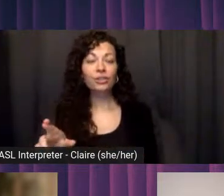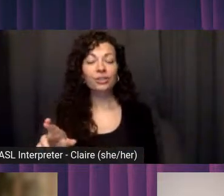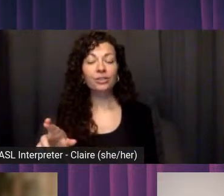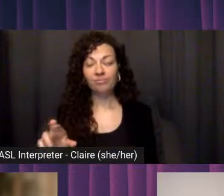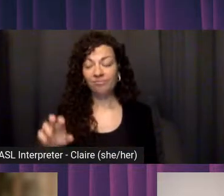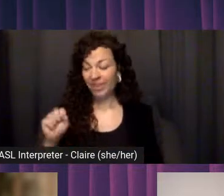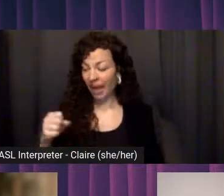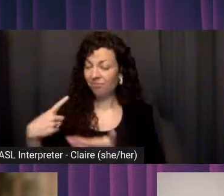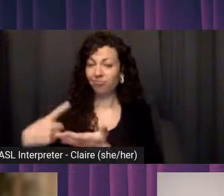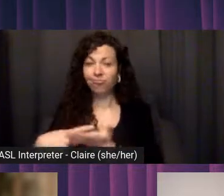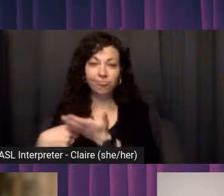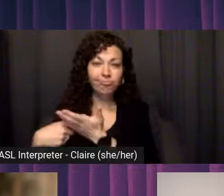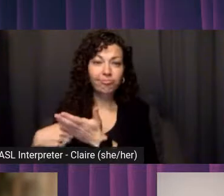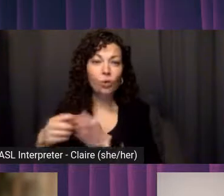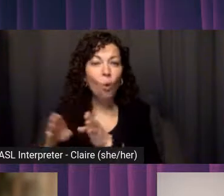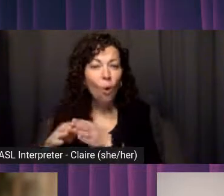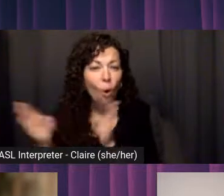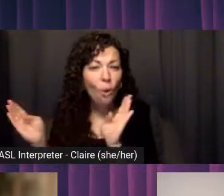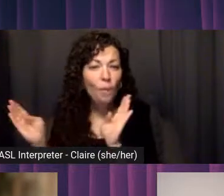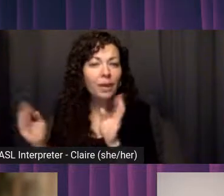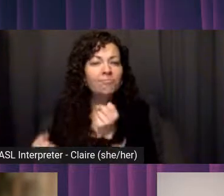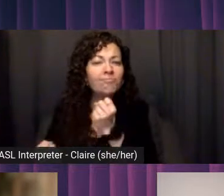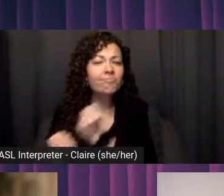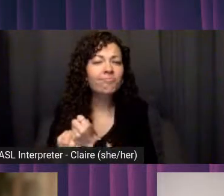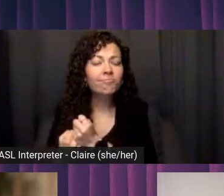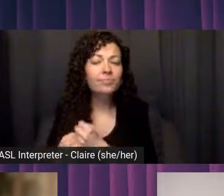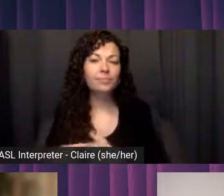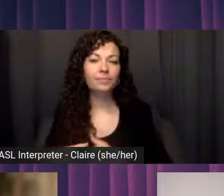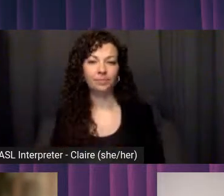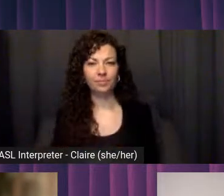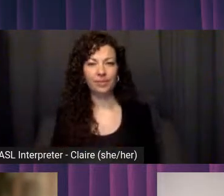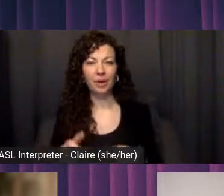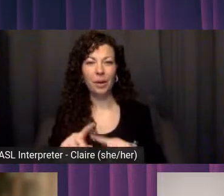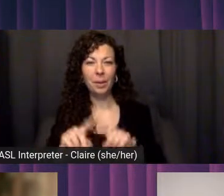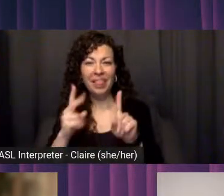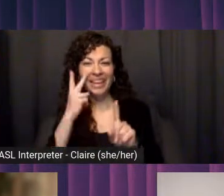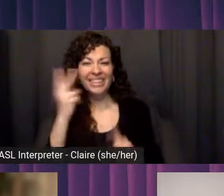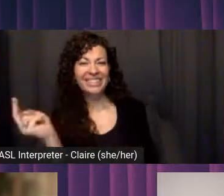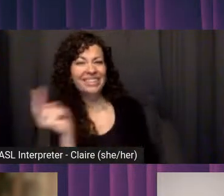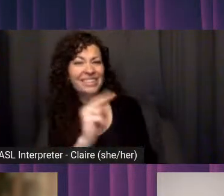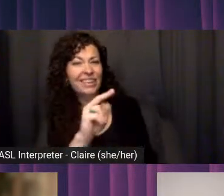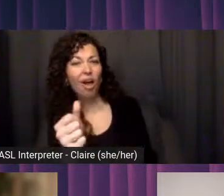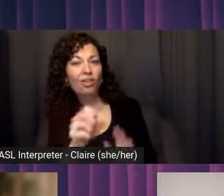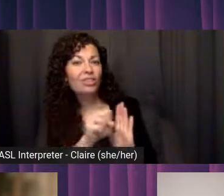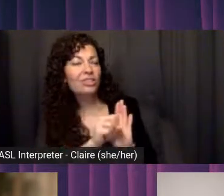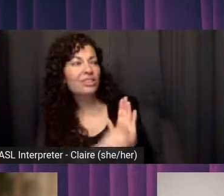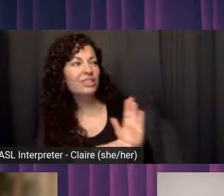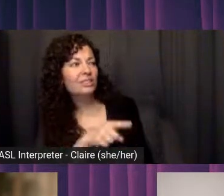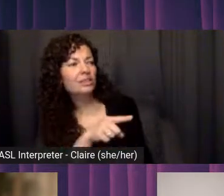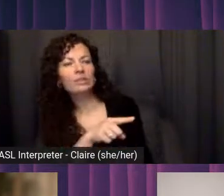it just breaks my heart to see the legislation being passed in other states that are